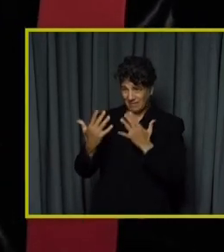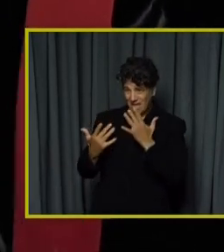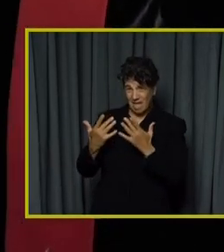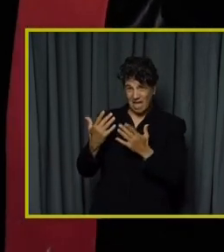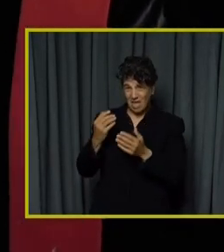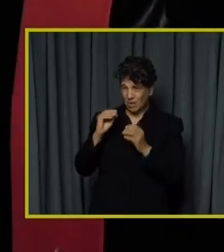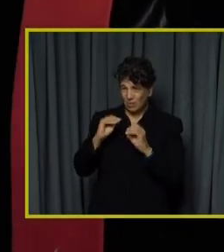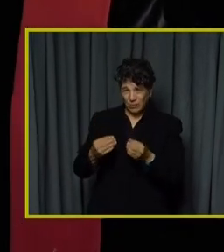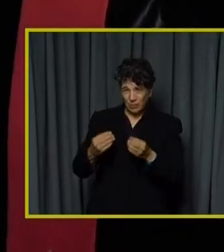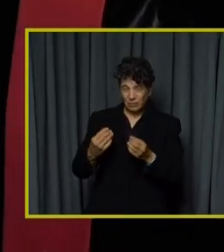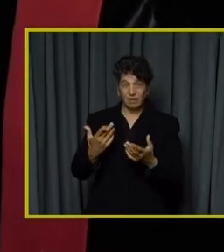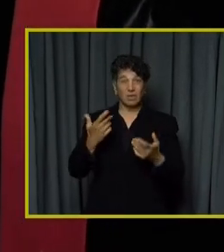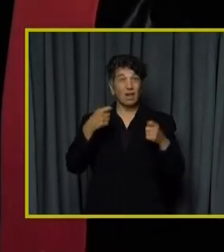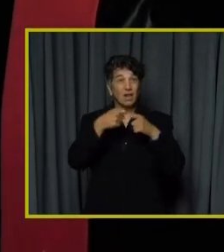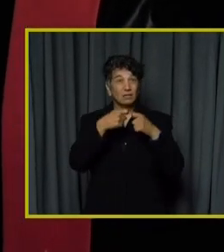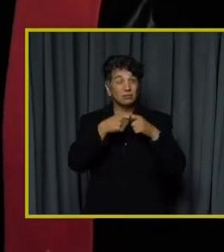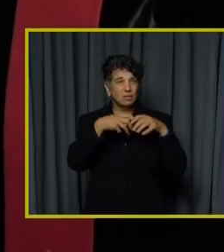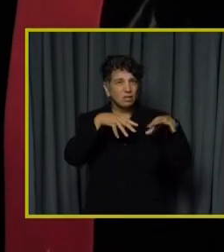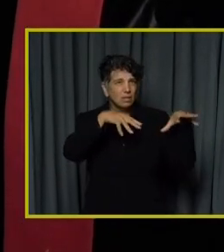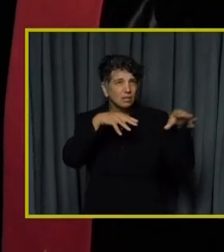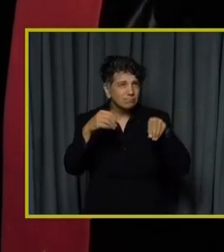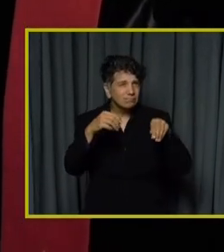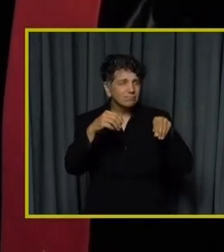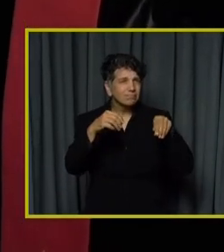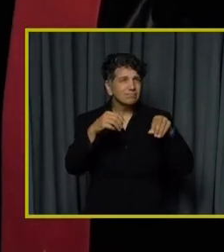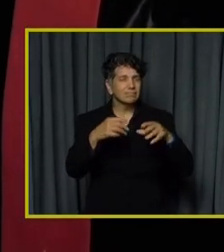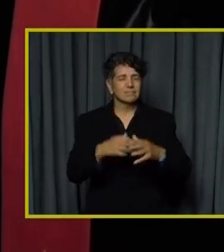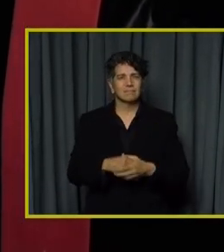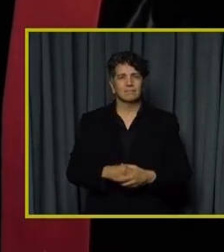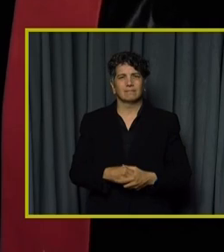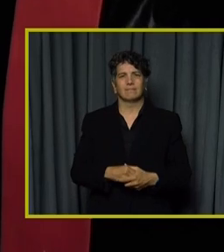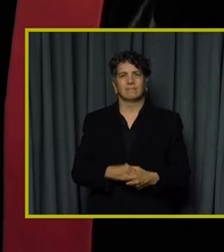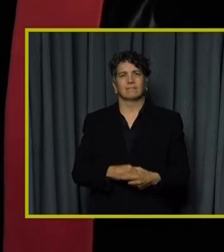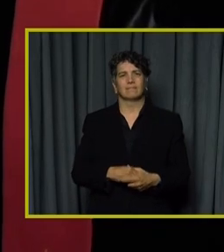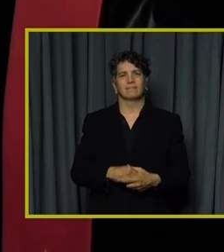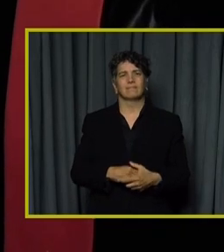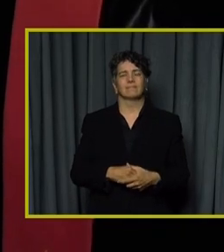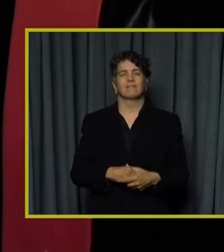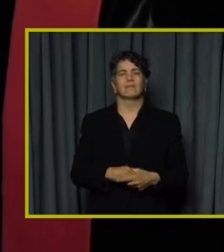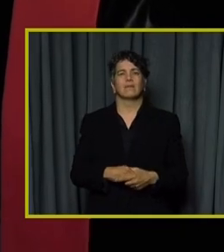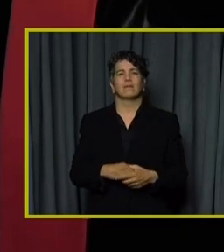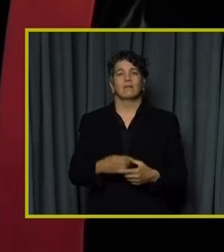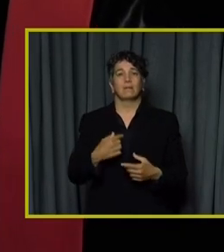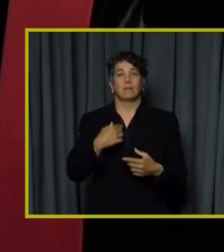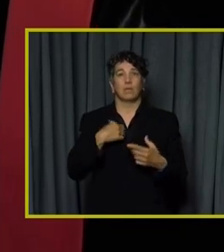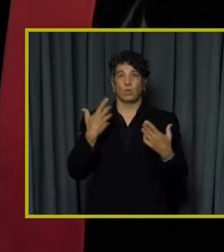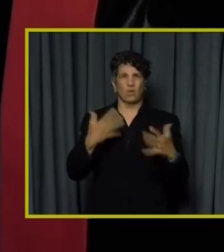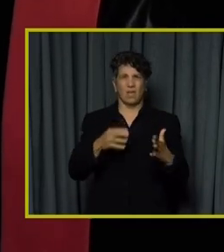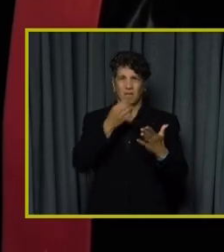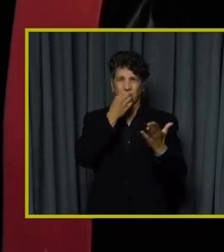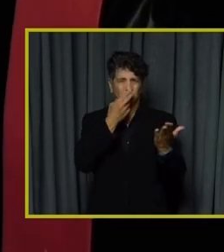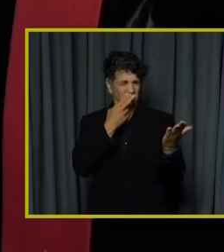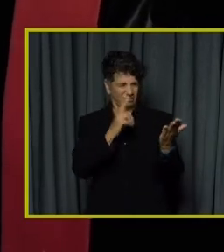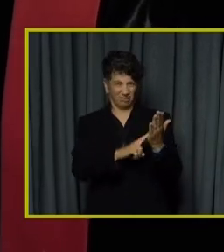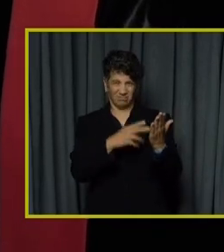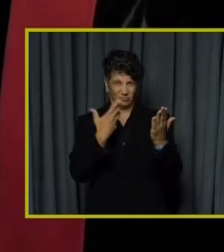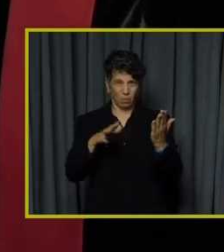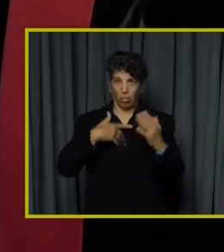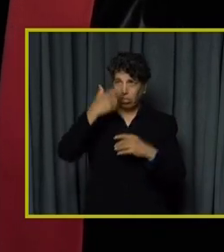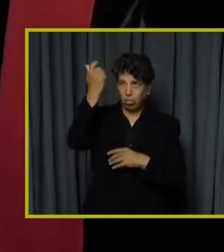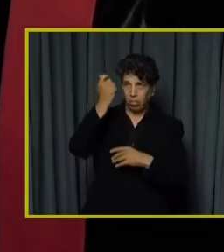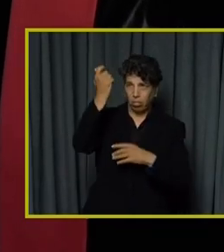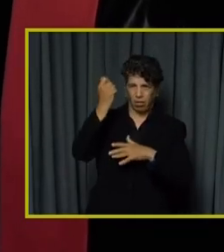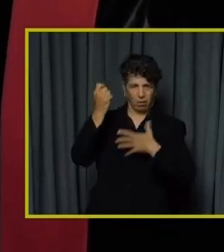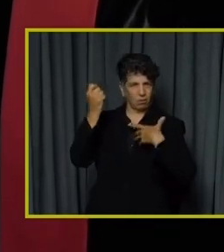how scared my mom was using SNAP in public because of the way people talked about it, like us being hungry was shameful. even though she